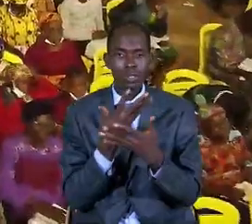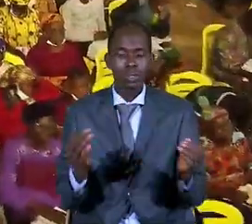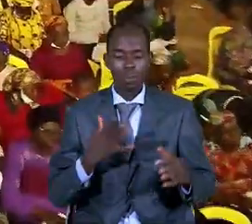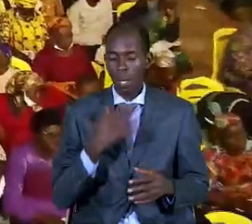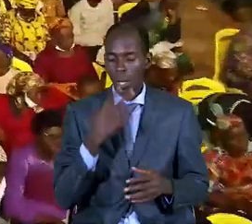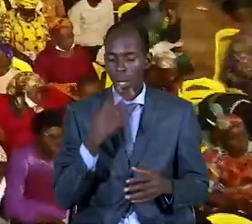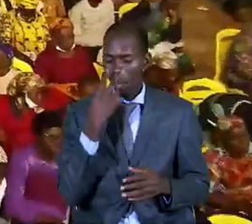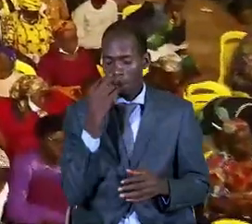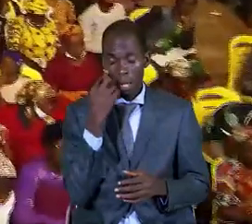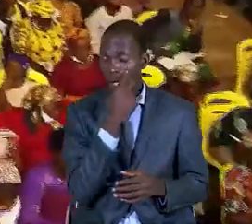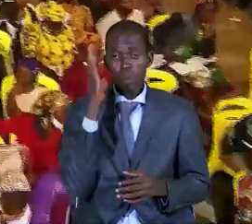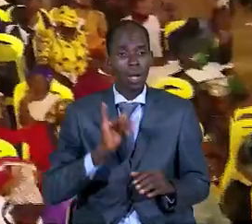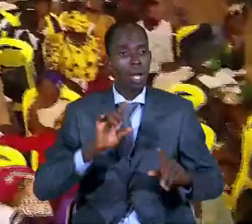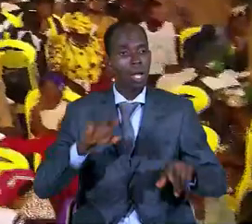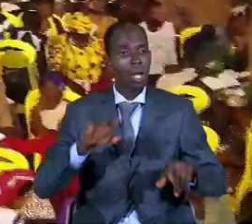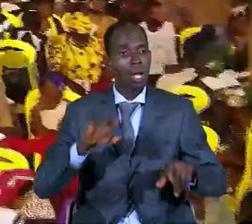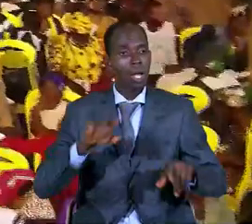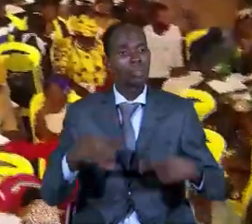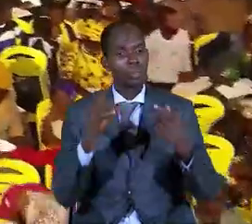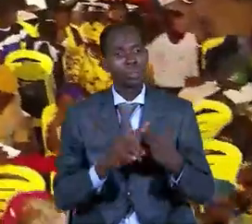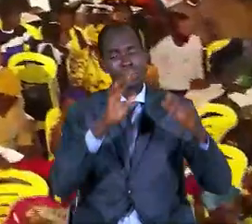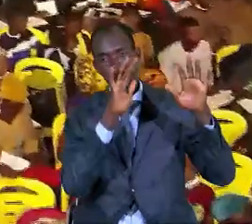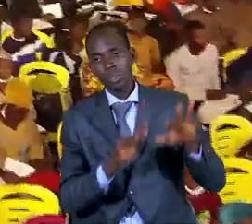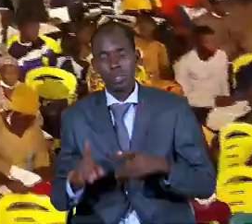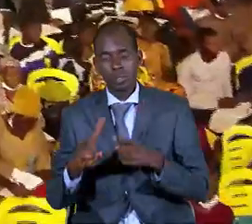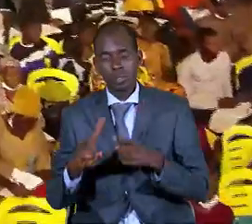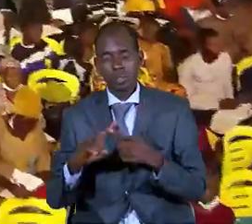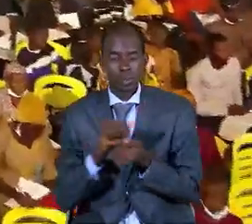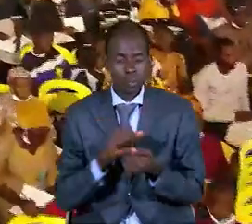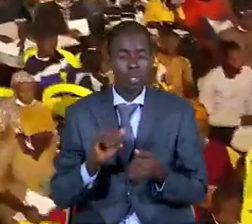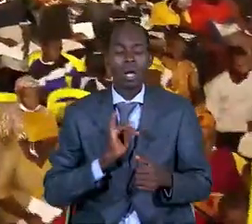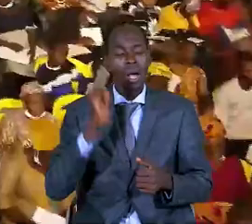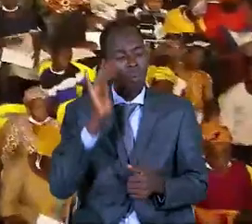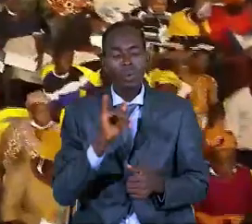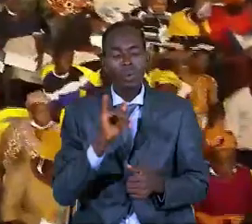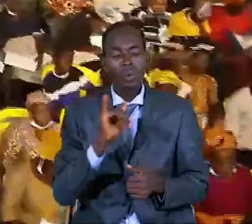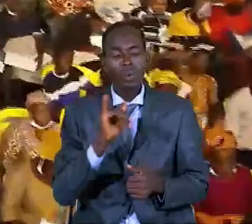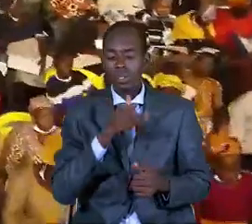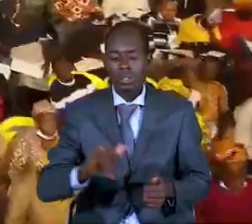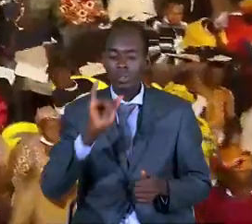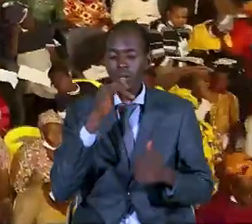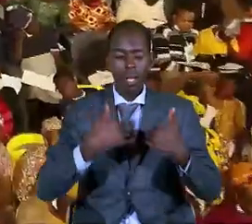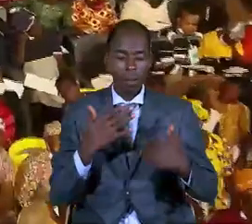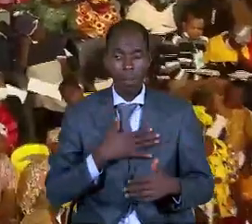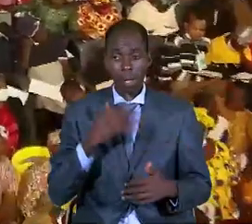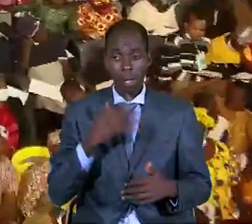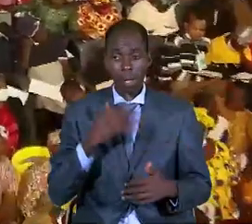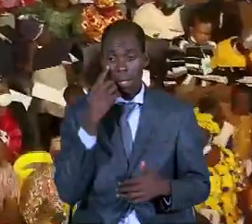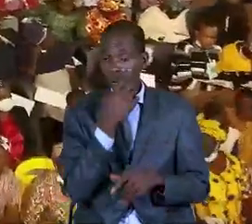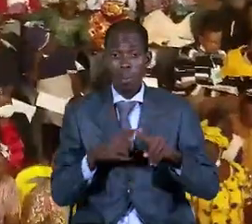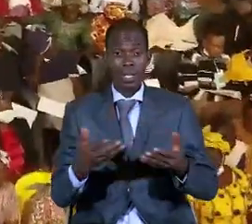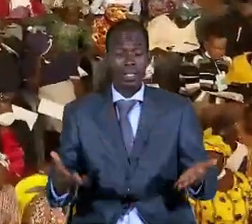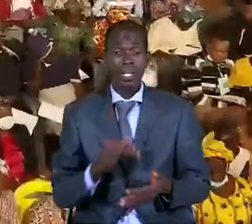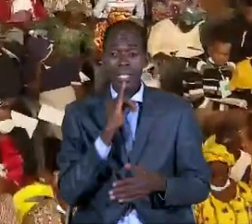to River Siloam and wash. I could not have my sight, but here is Christ. He knew